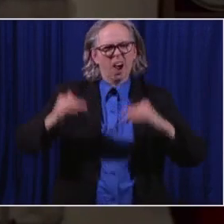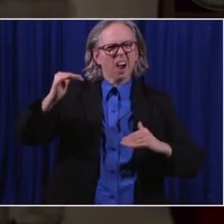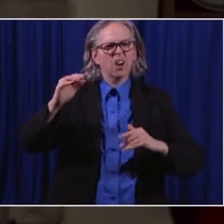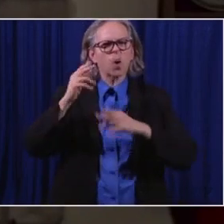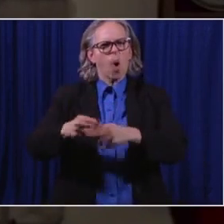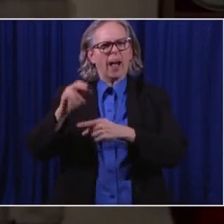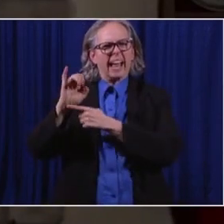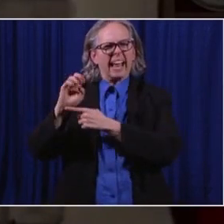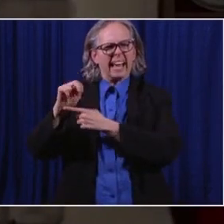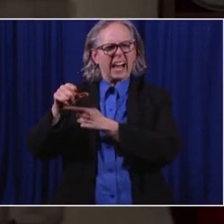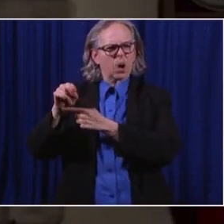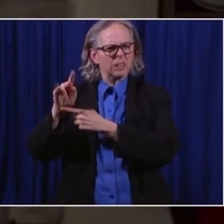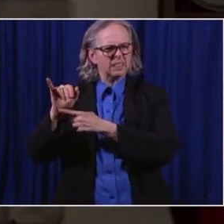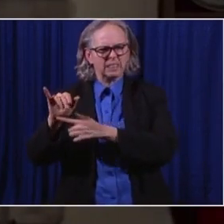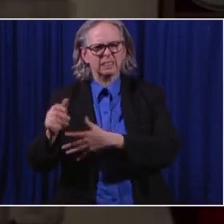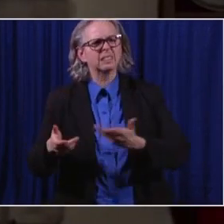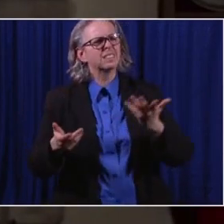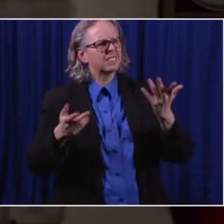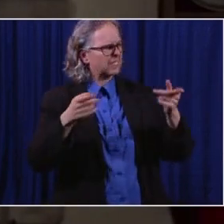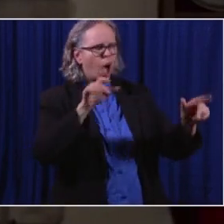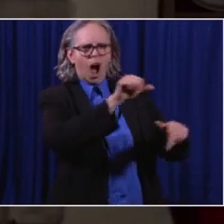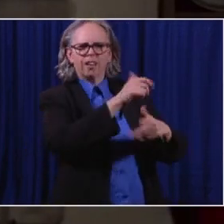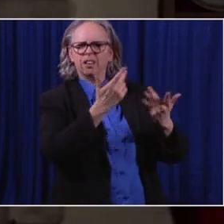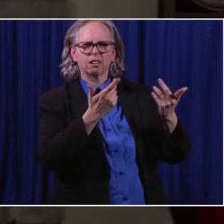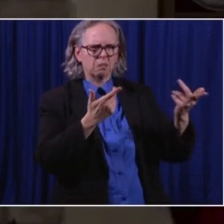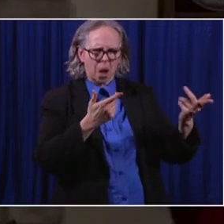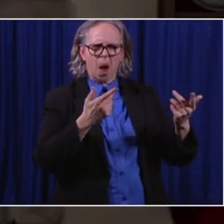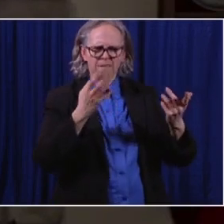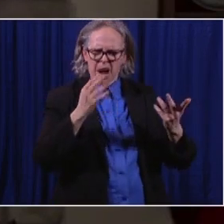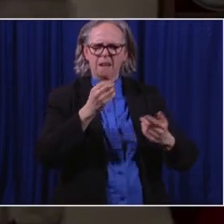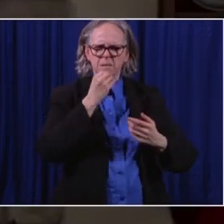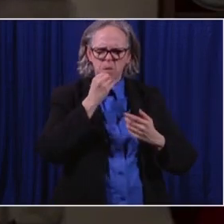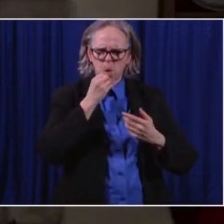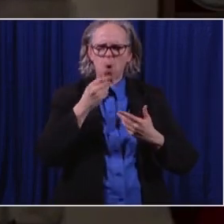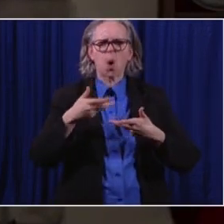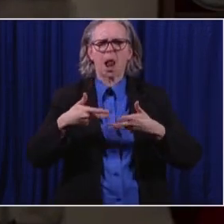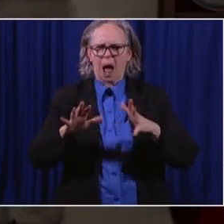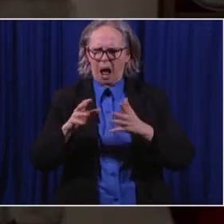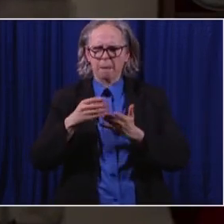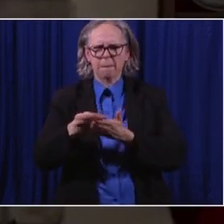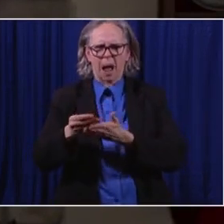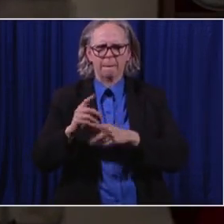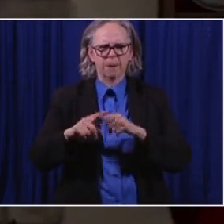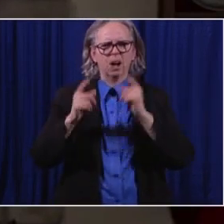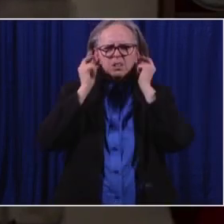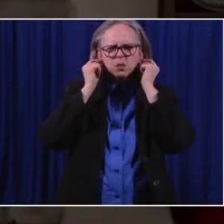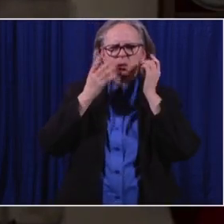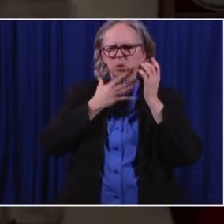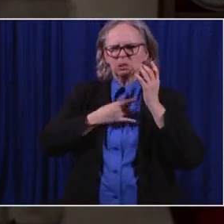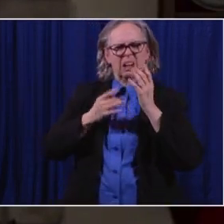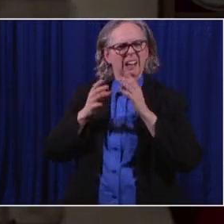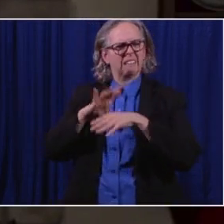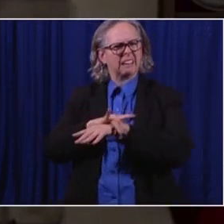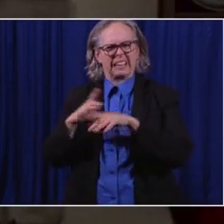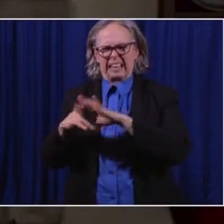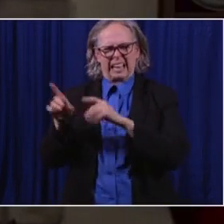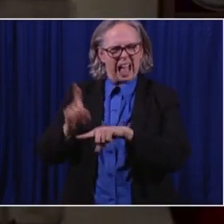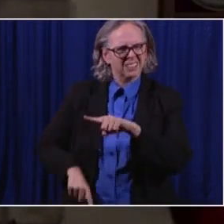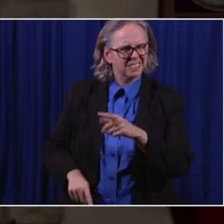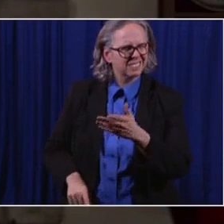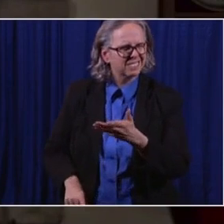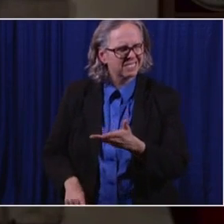parts of the big store that you couldn't buy that product. And of course, a lot of consumers complained about that as